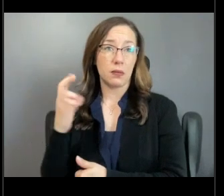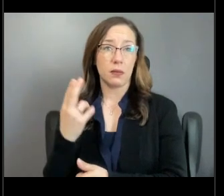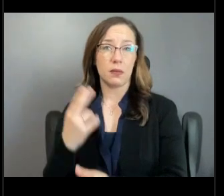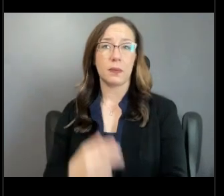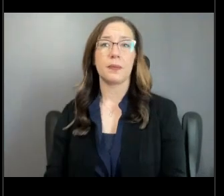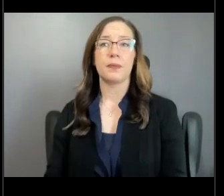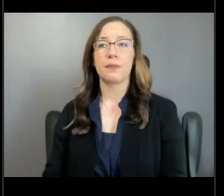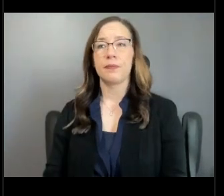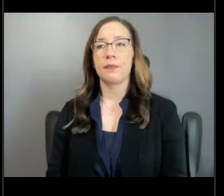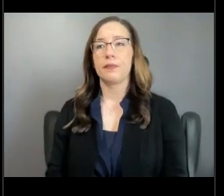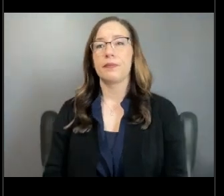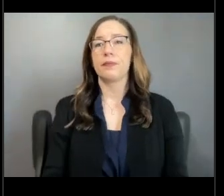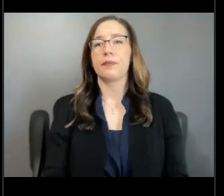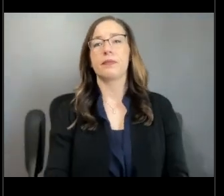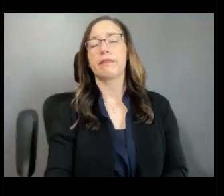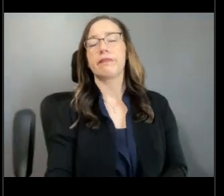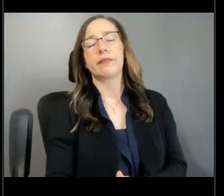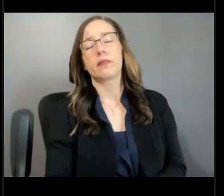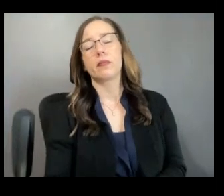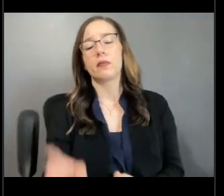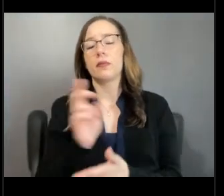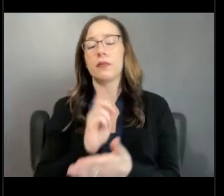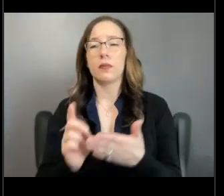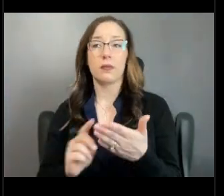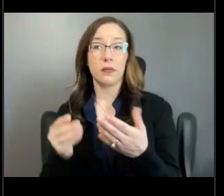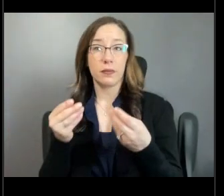The design solution.